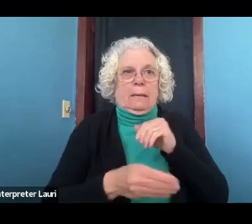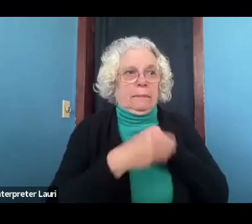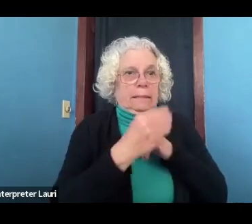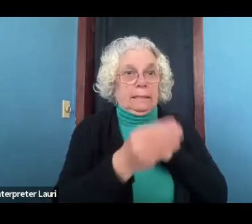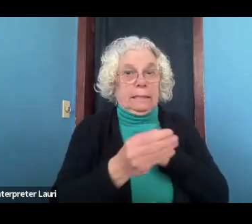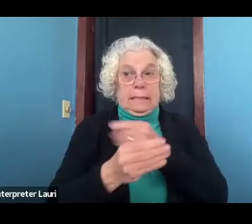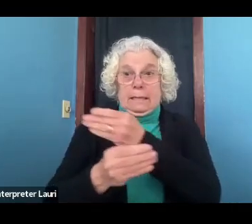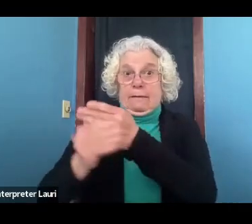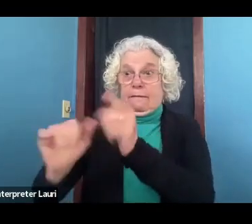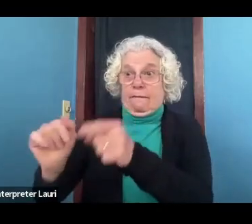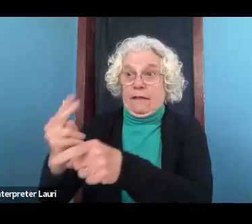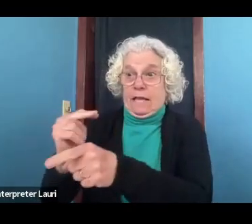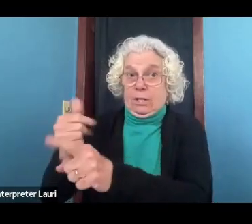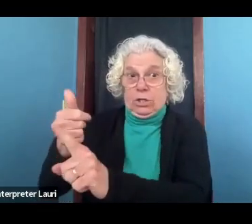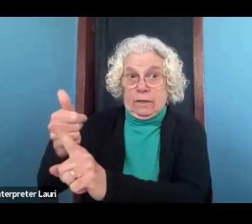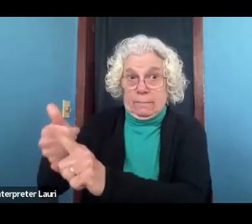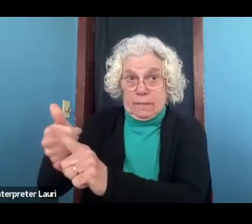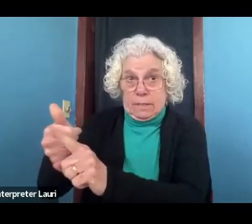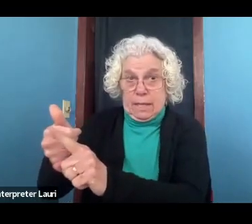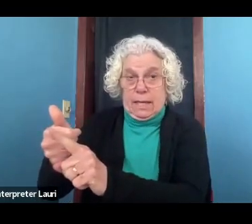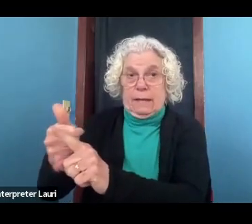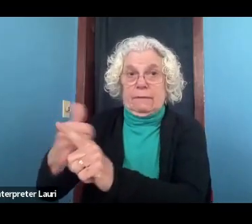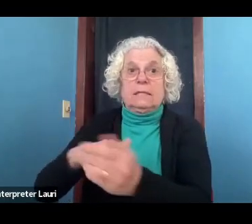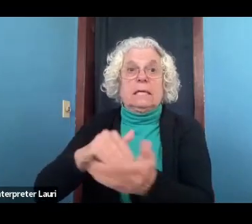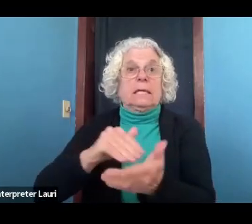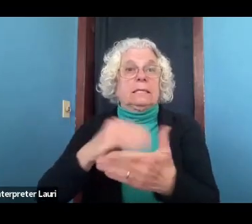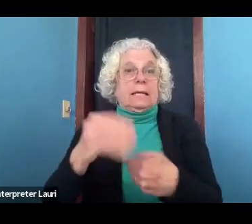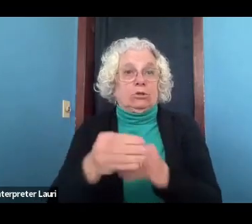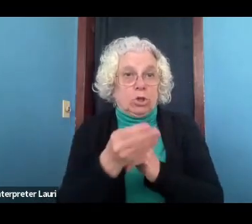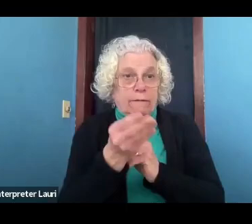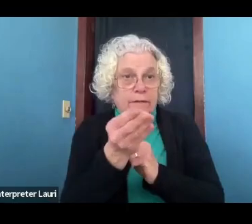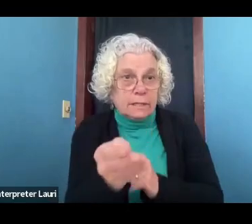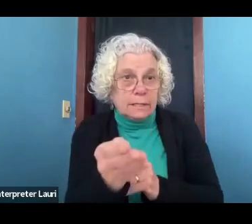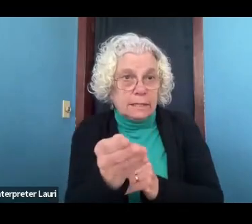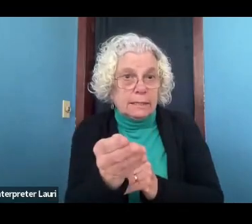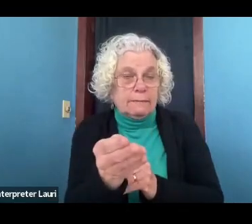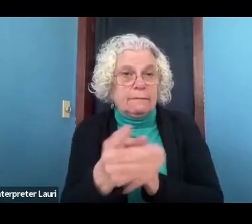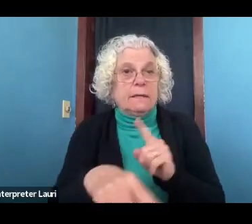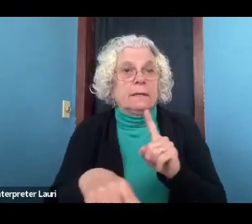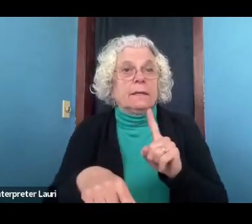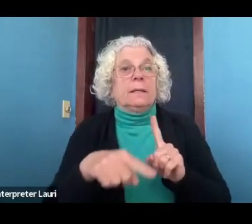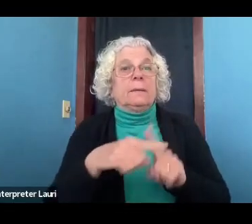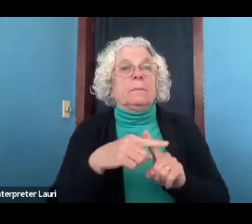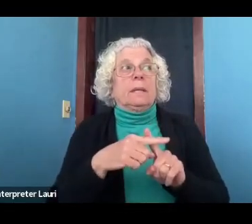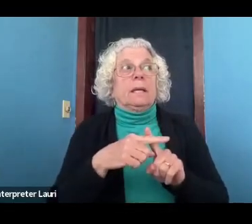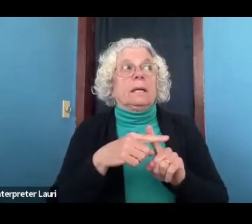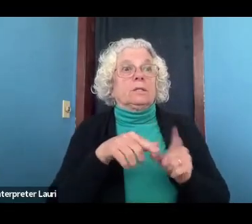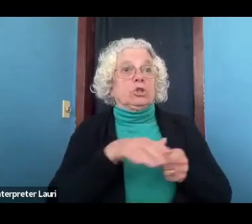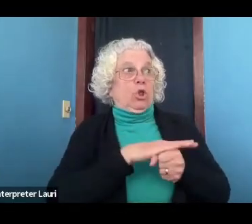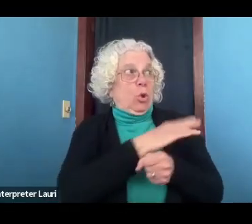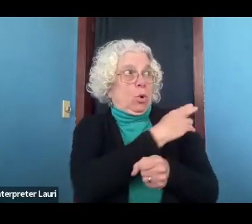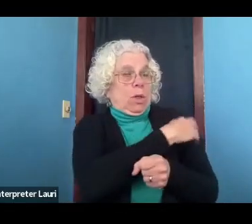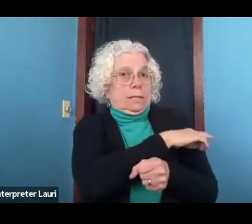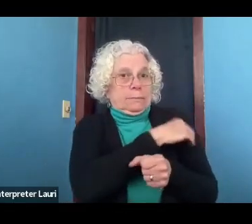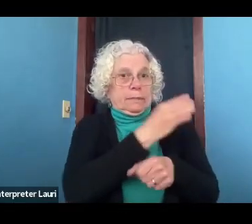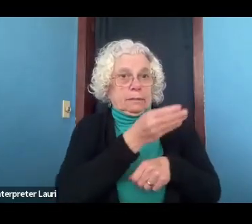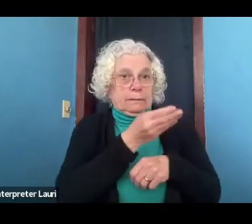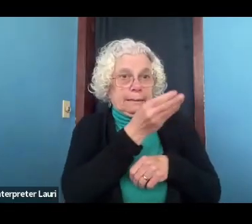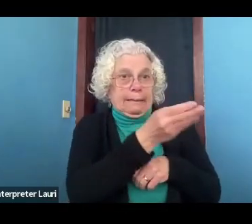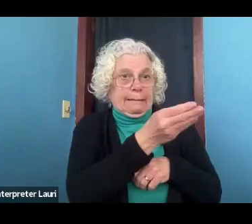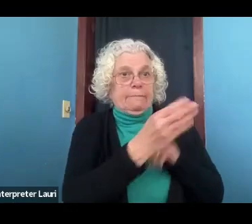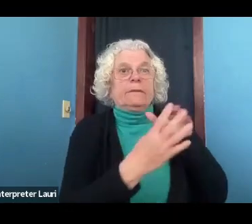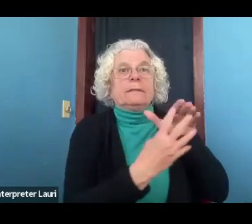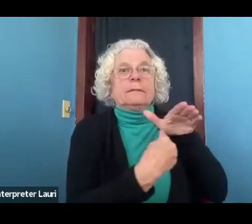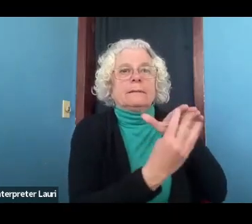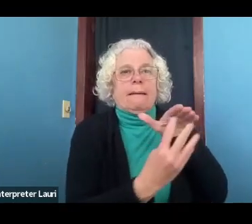agent, copies to your doctor's office. You can also bring them to your local hospital and they will scan